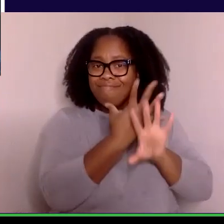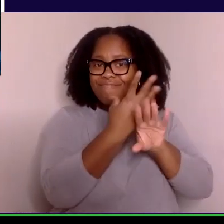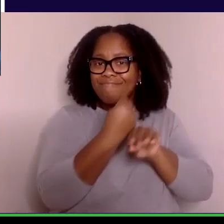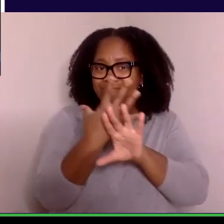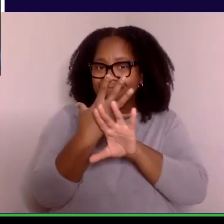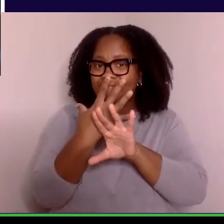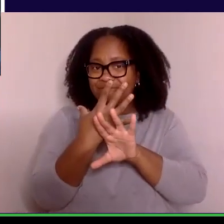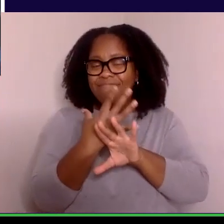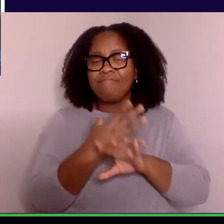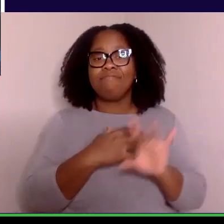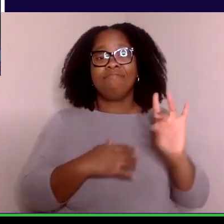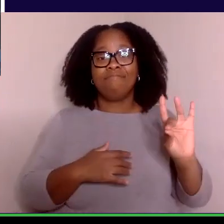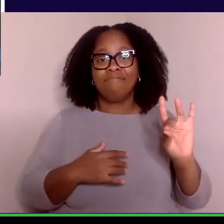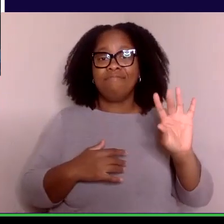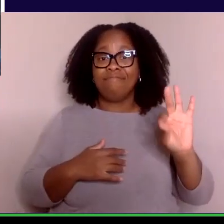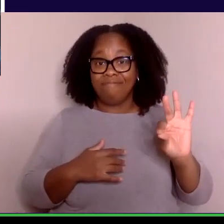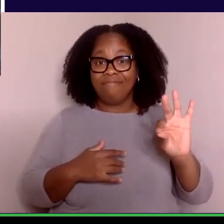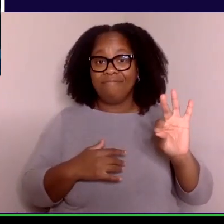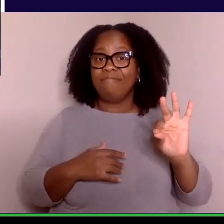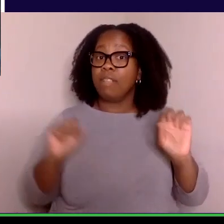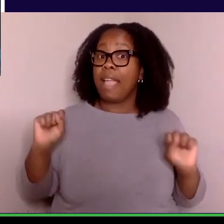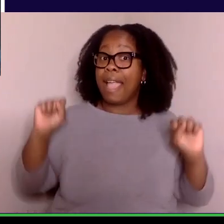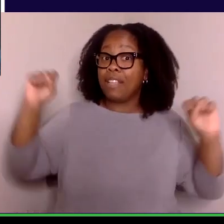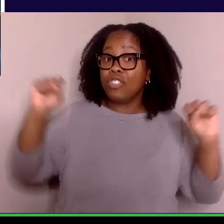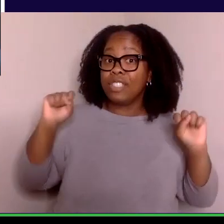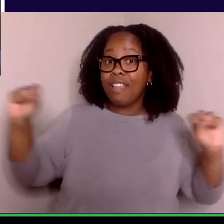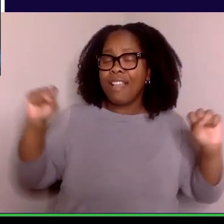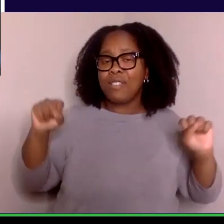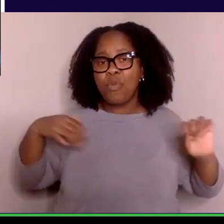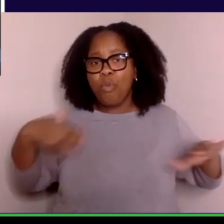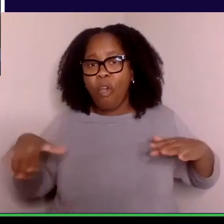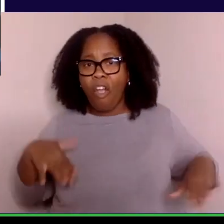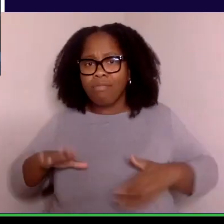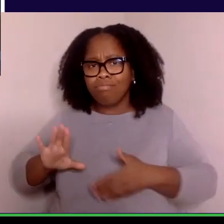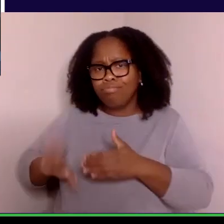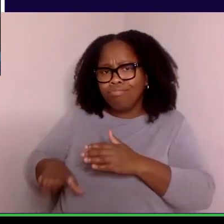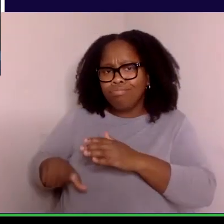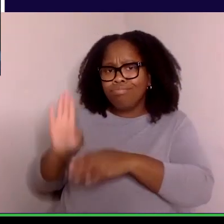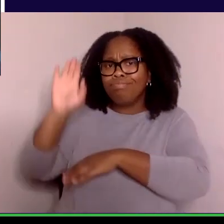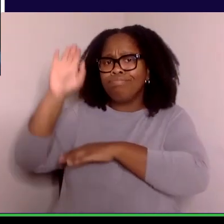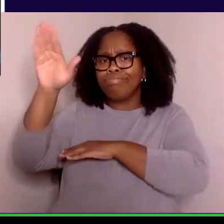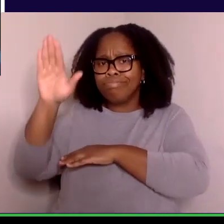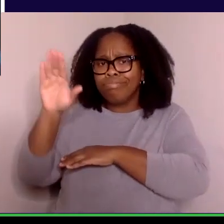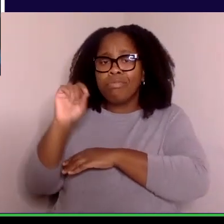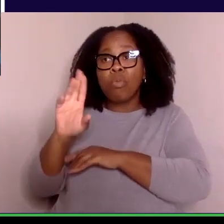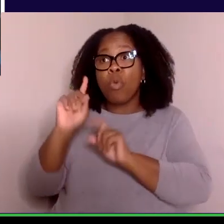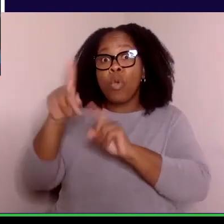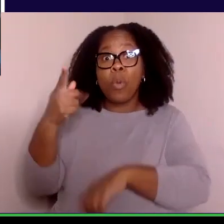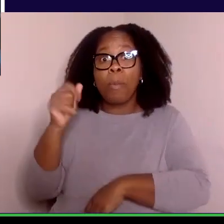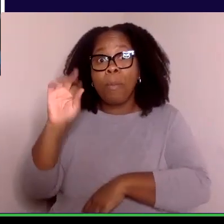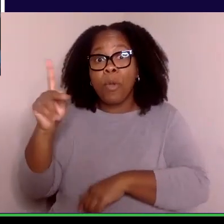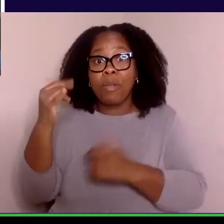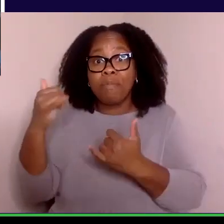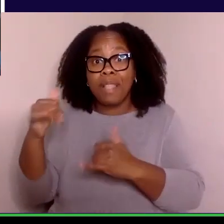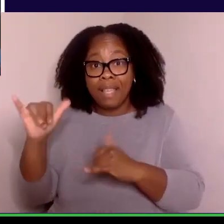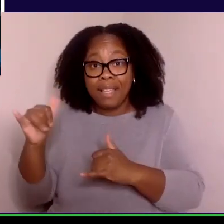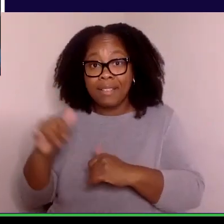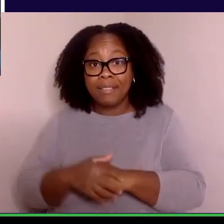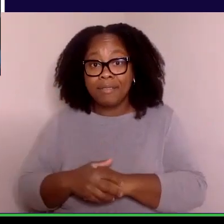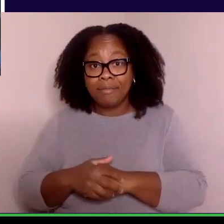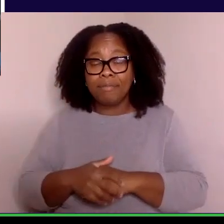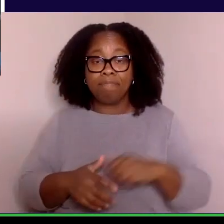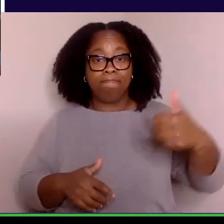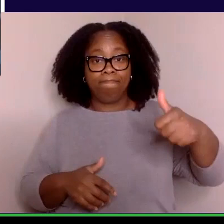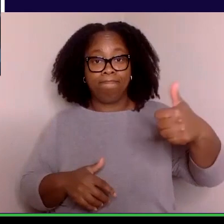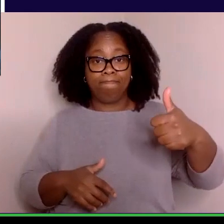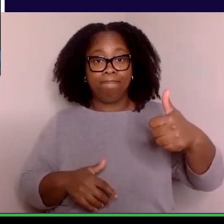Get exercise. Walk. Shoot some hoops or head to the park and play. Get